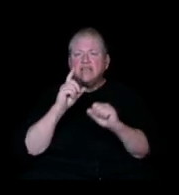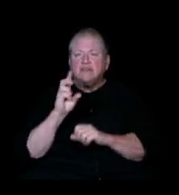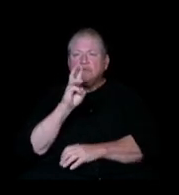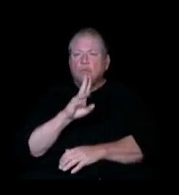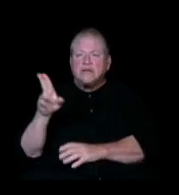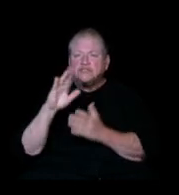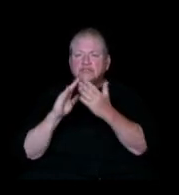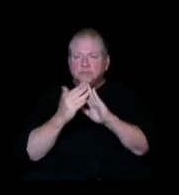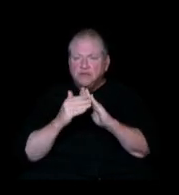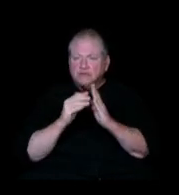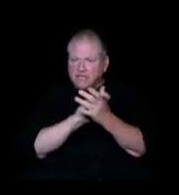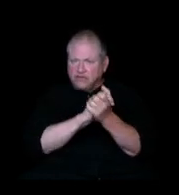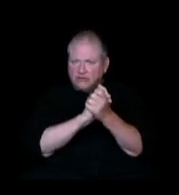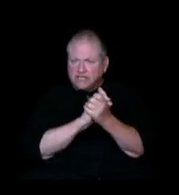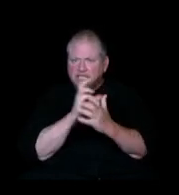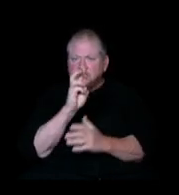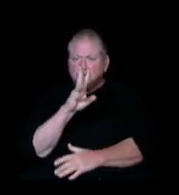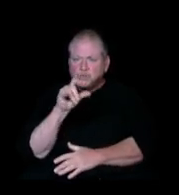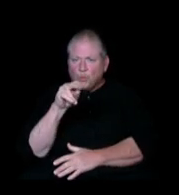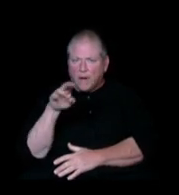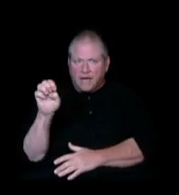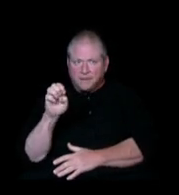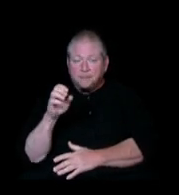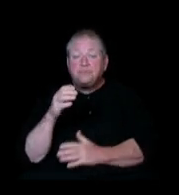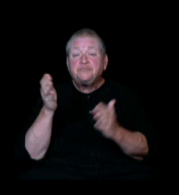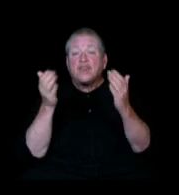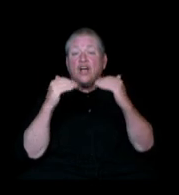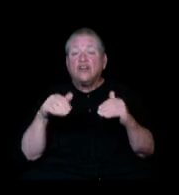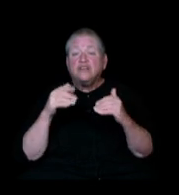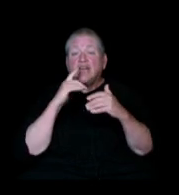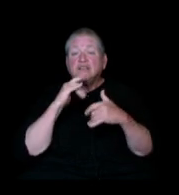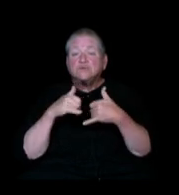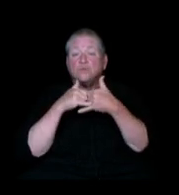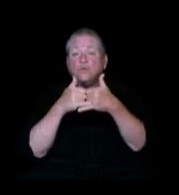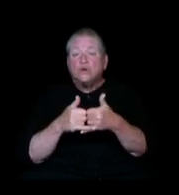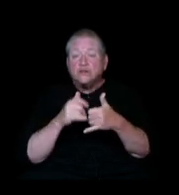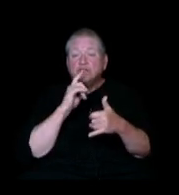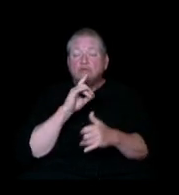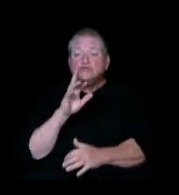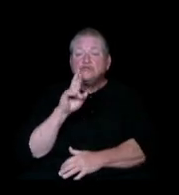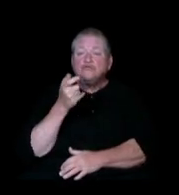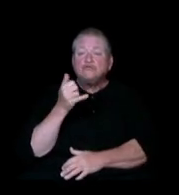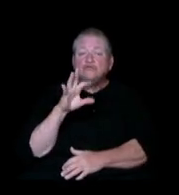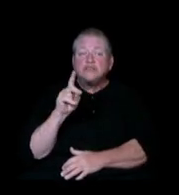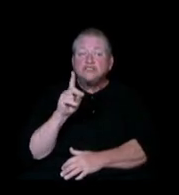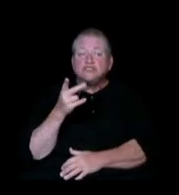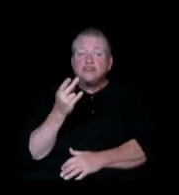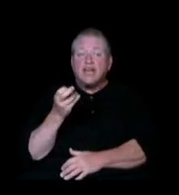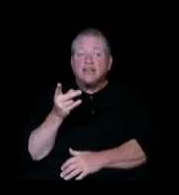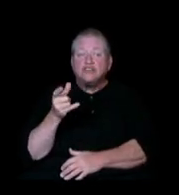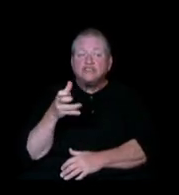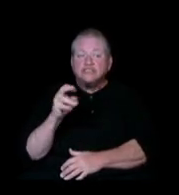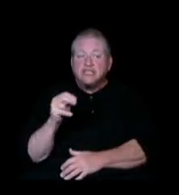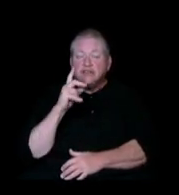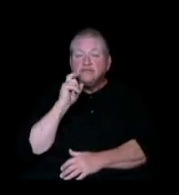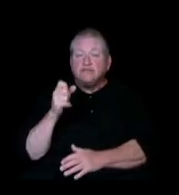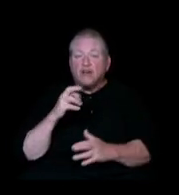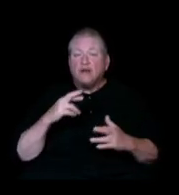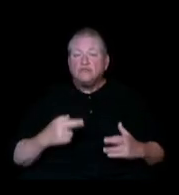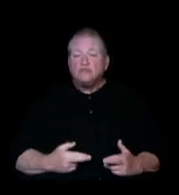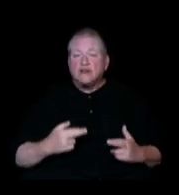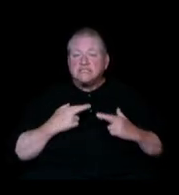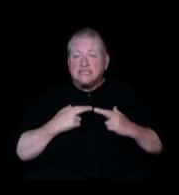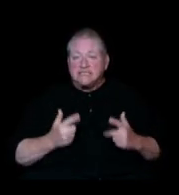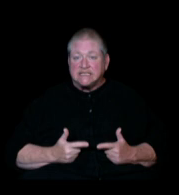community. Well done, Wayne. Our next Exceptional Effort Award goes to Richard Henderson from University